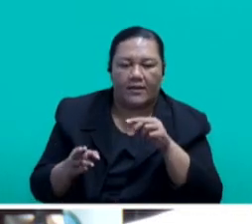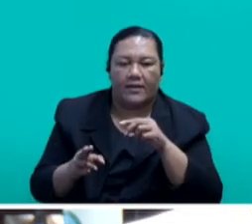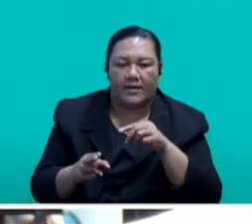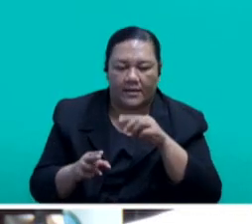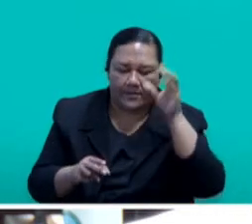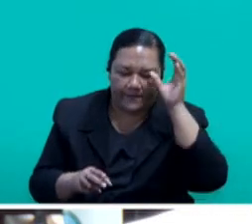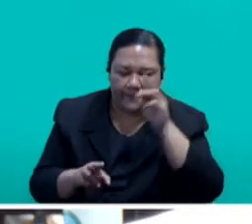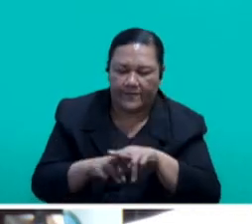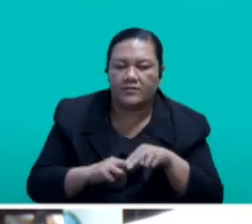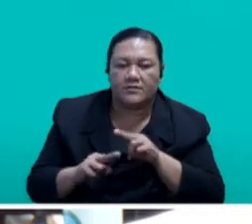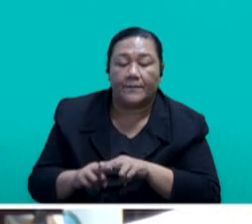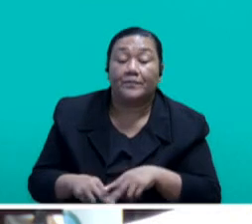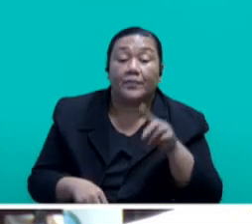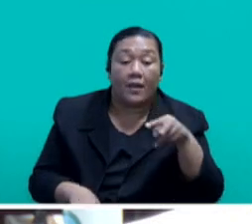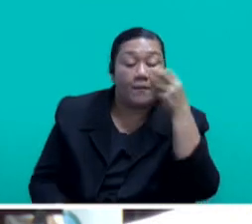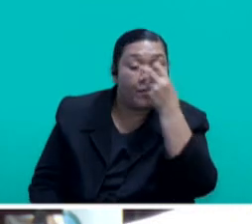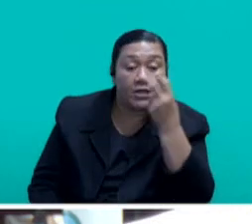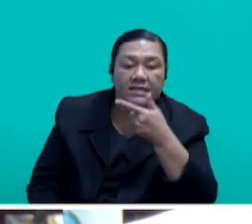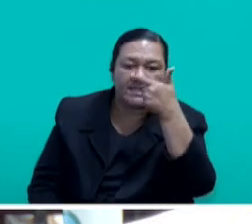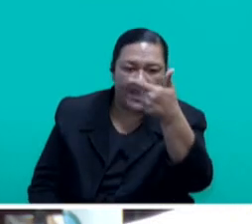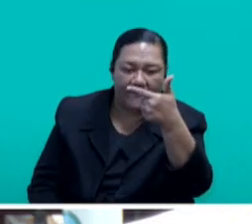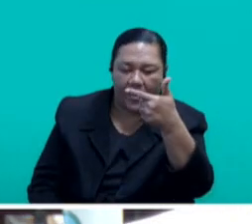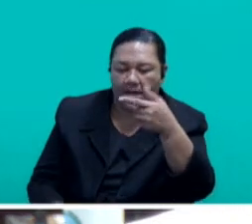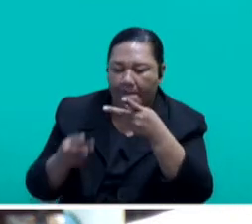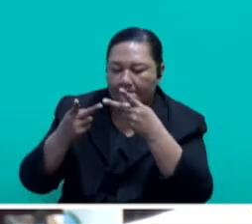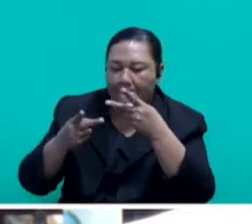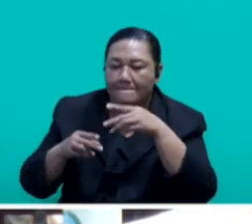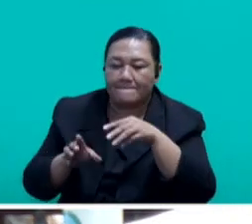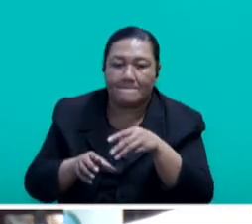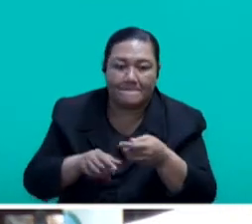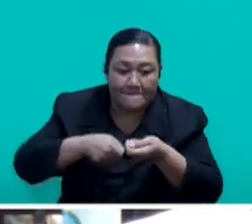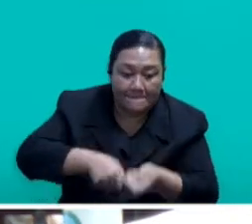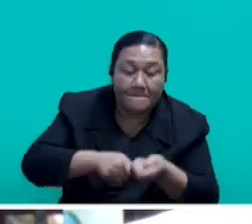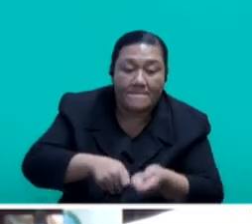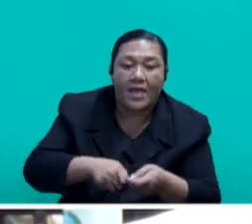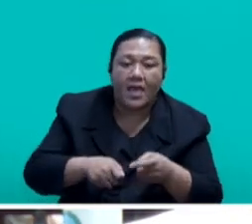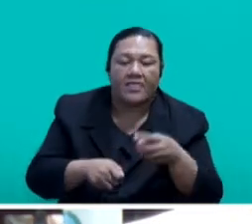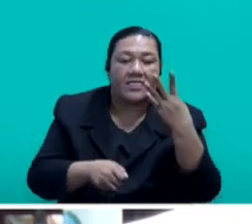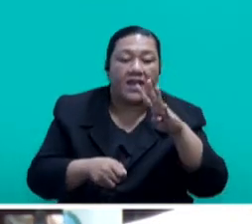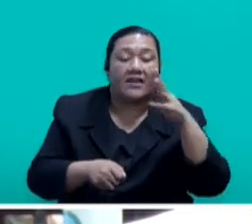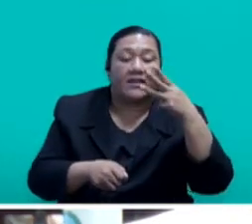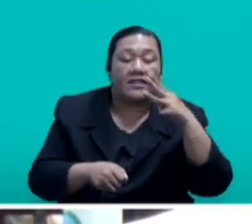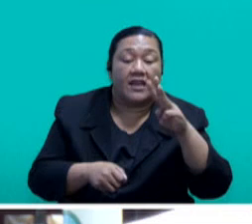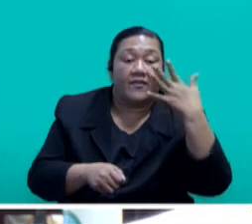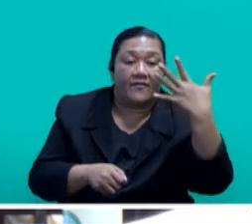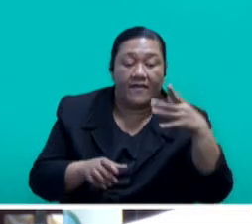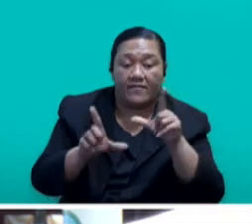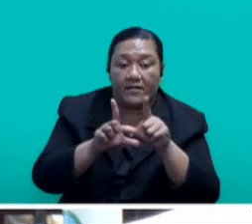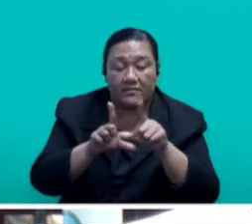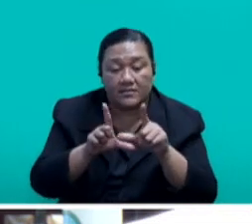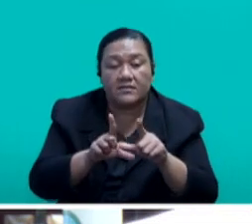Speaker, currently monitors 7 mining leases, 35 exploration licenses, and 38